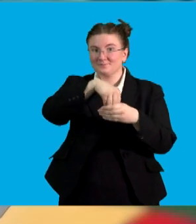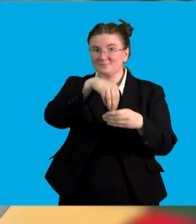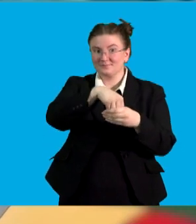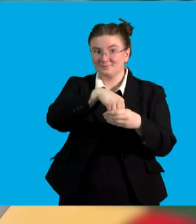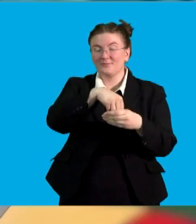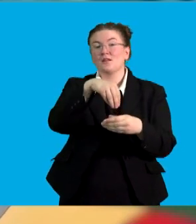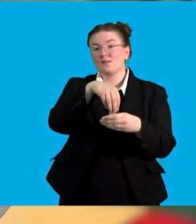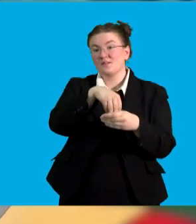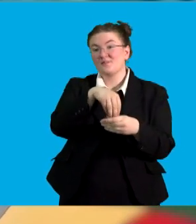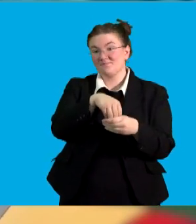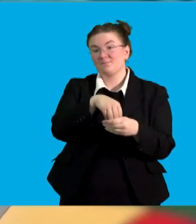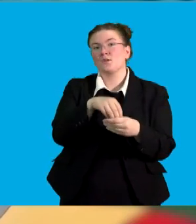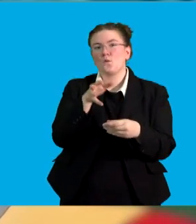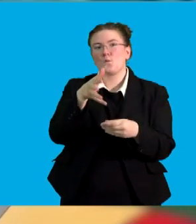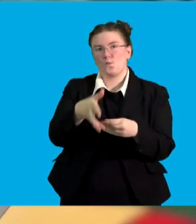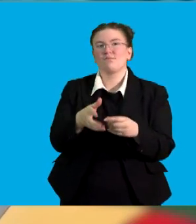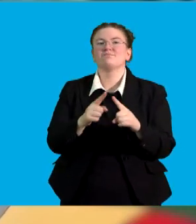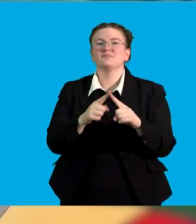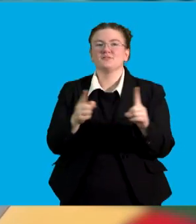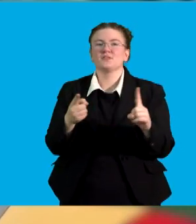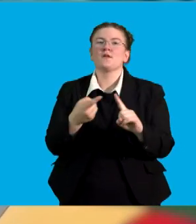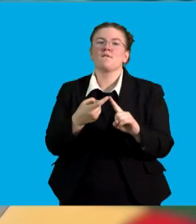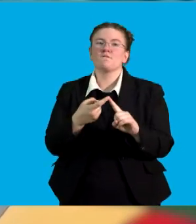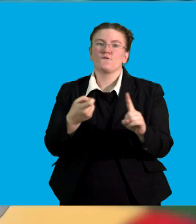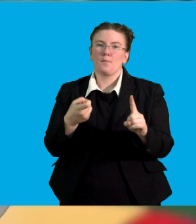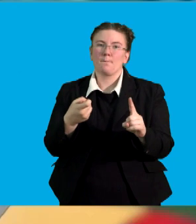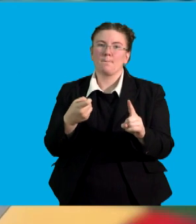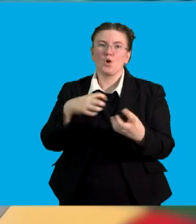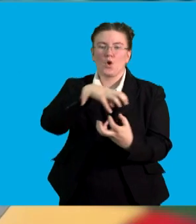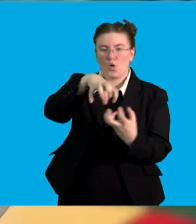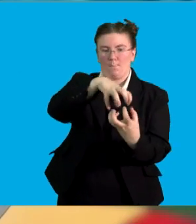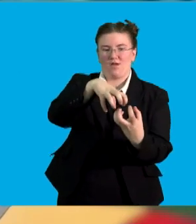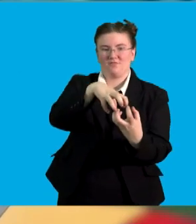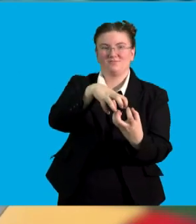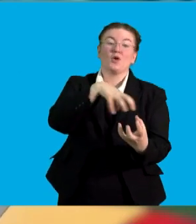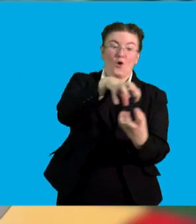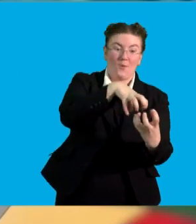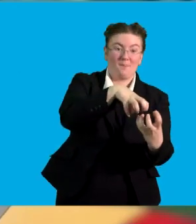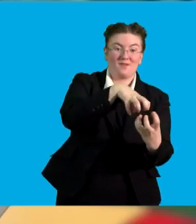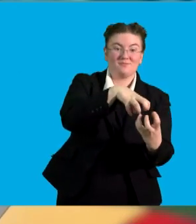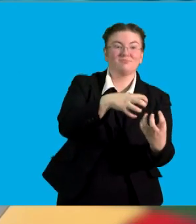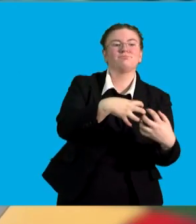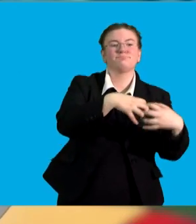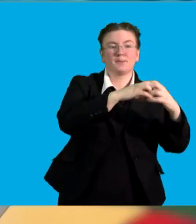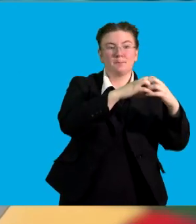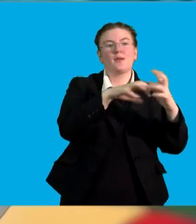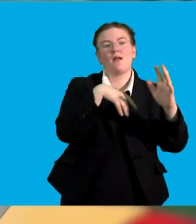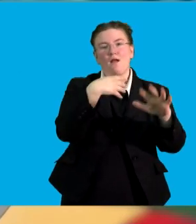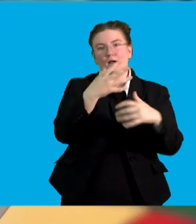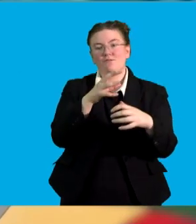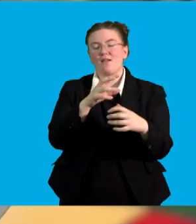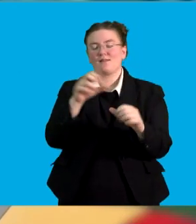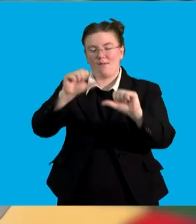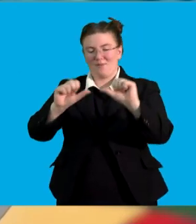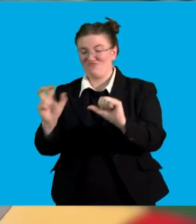of the elements that made that compound are going to be different from the properties of the compound after a chemical reaction has taken place. We